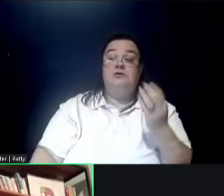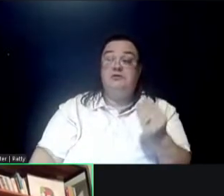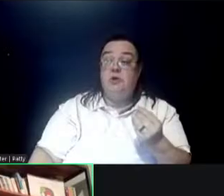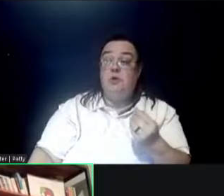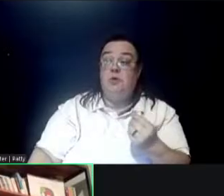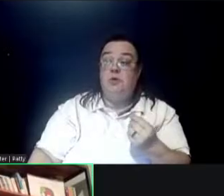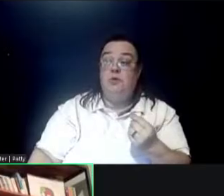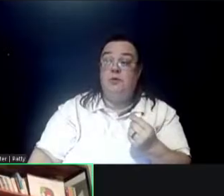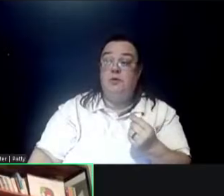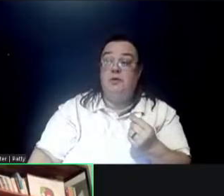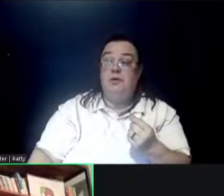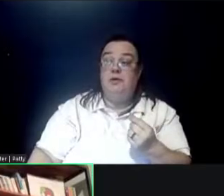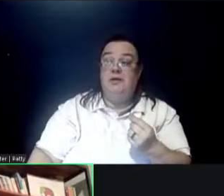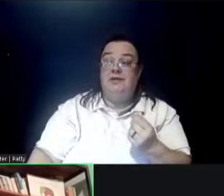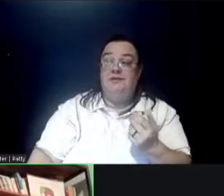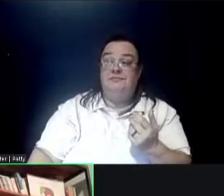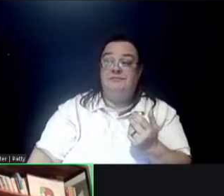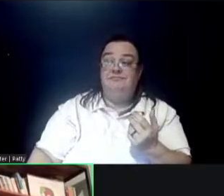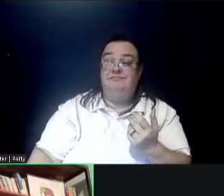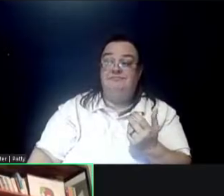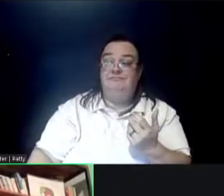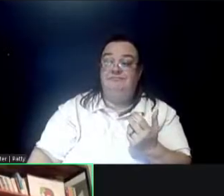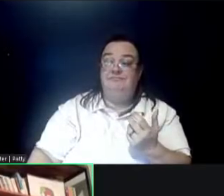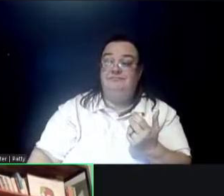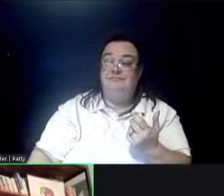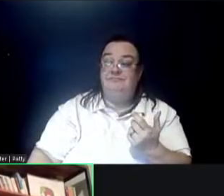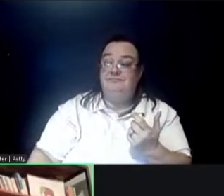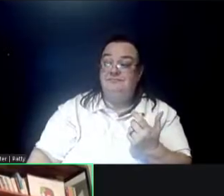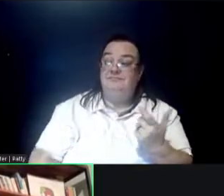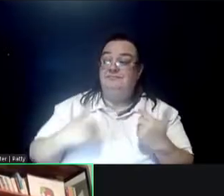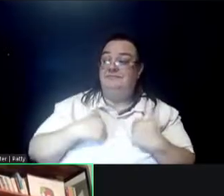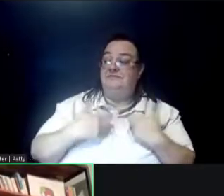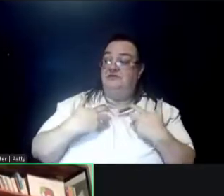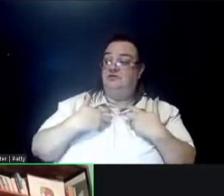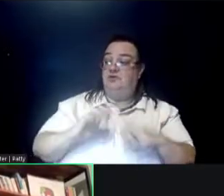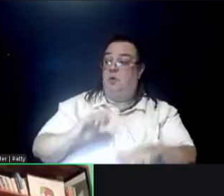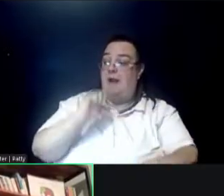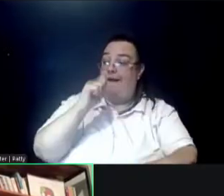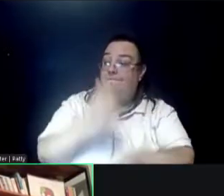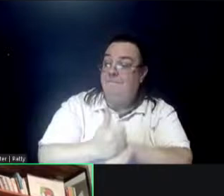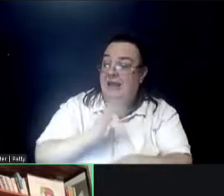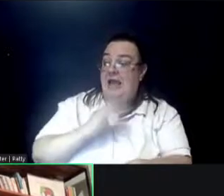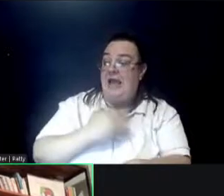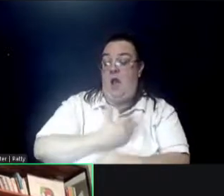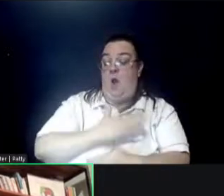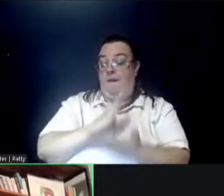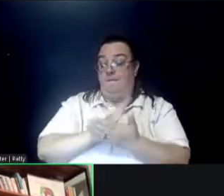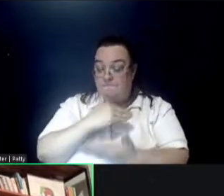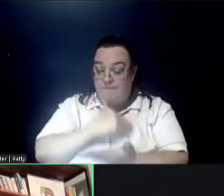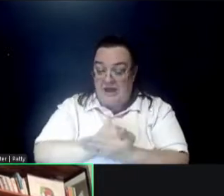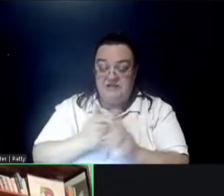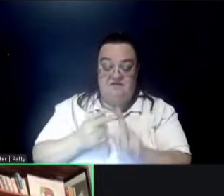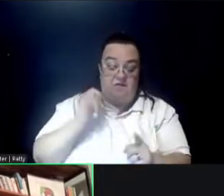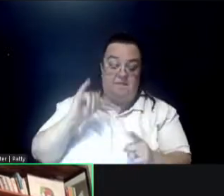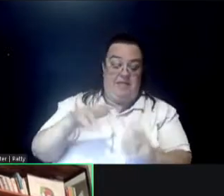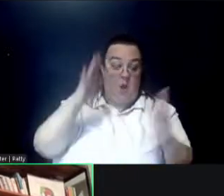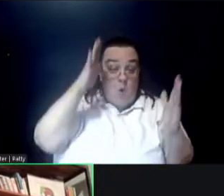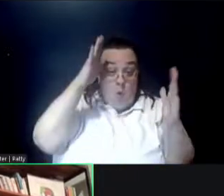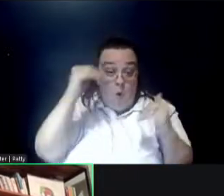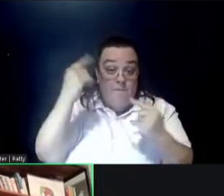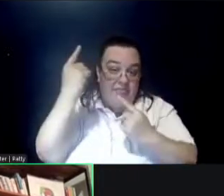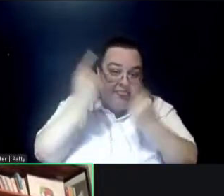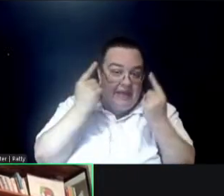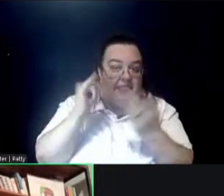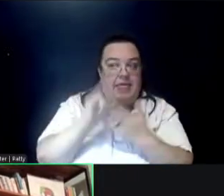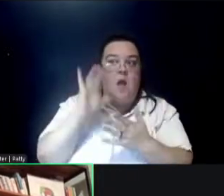don't want to base our budget off of some hopeful thinking that more money will be